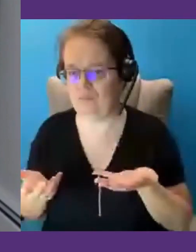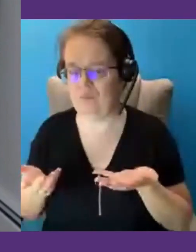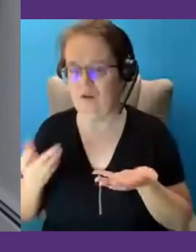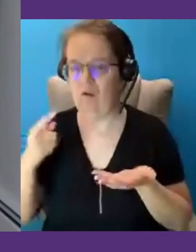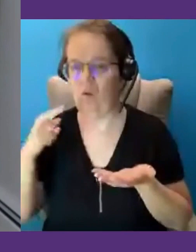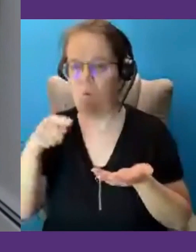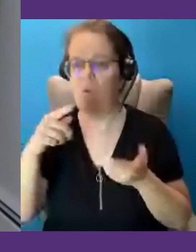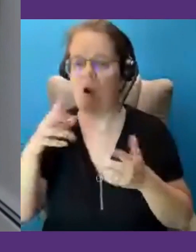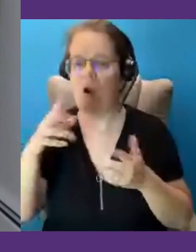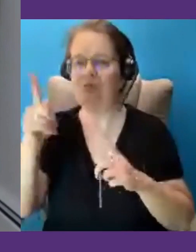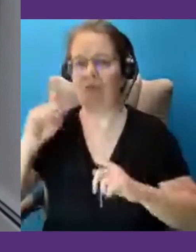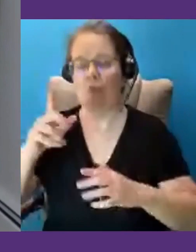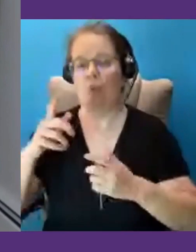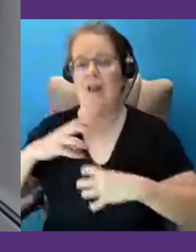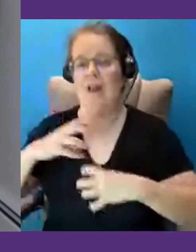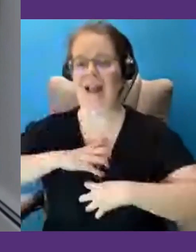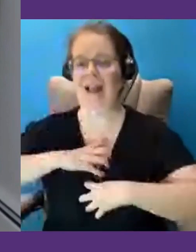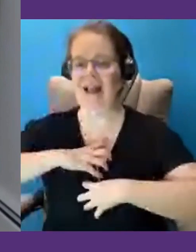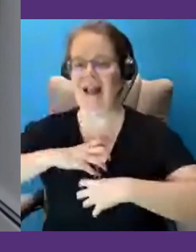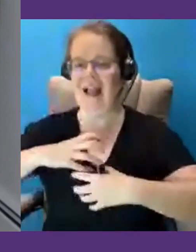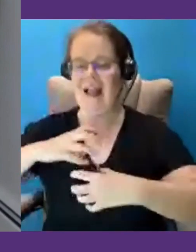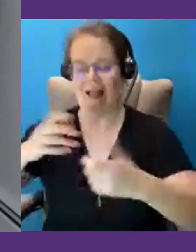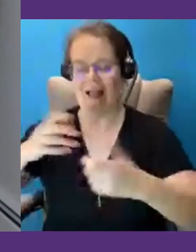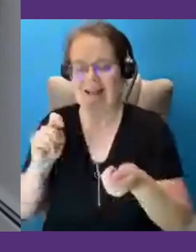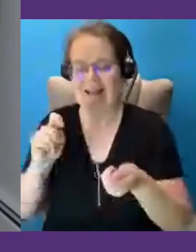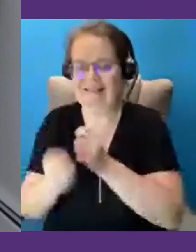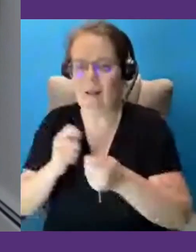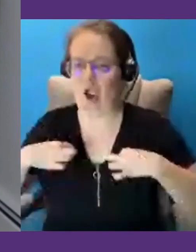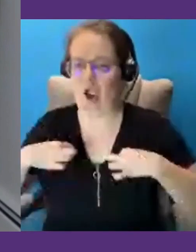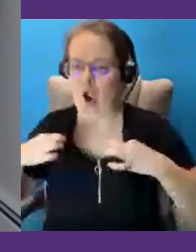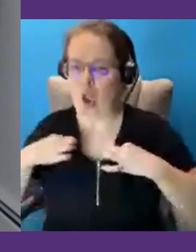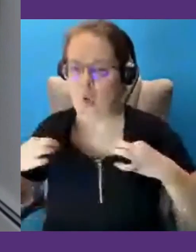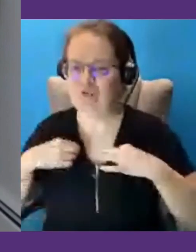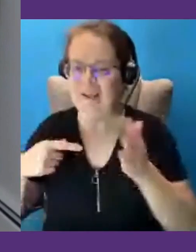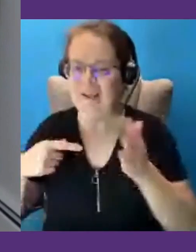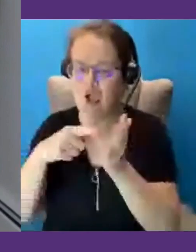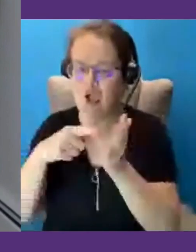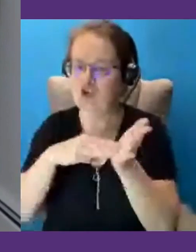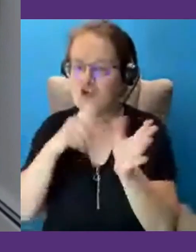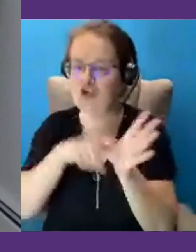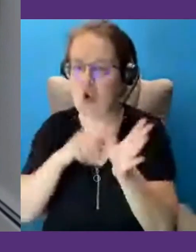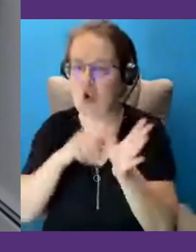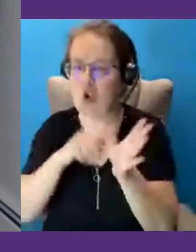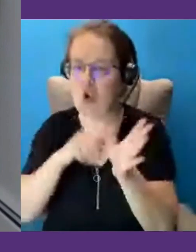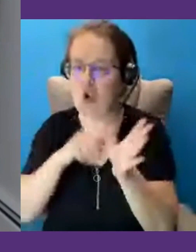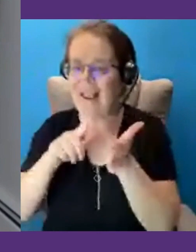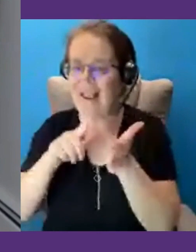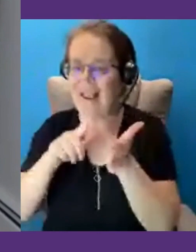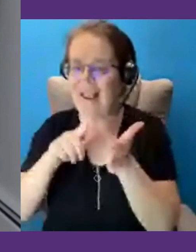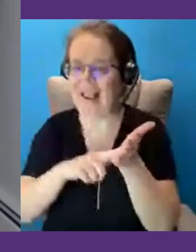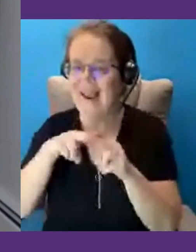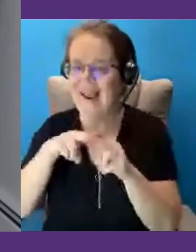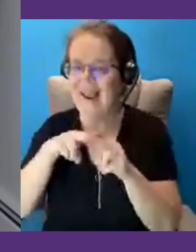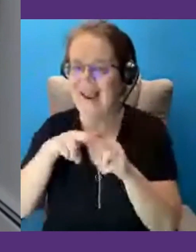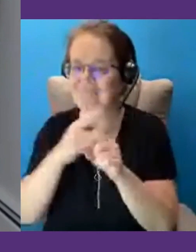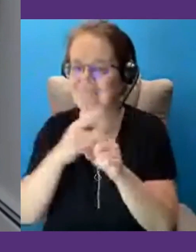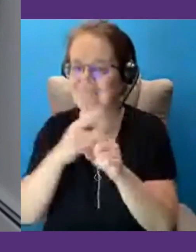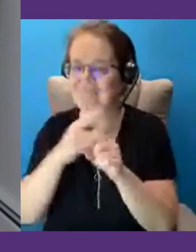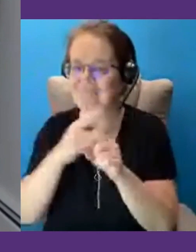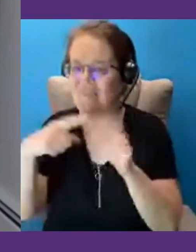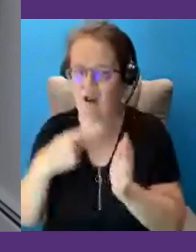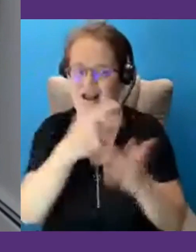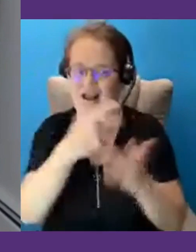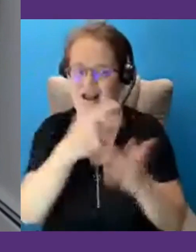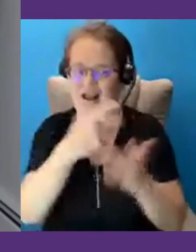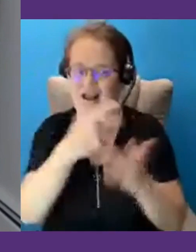market right now is a $400 billion market. So we know that there are a lot of brands who are getting it right. There's certainly